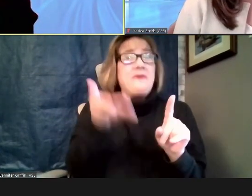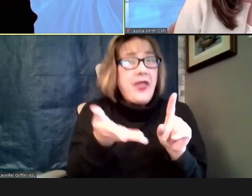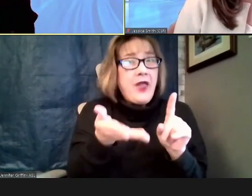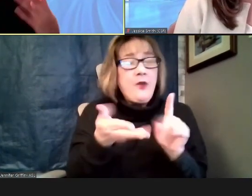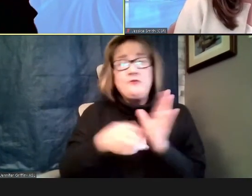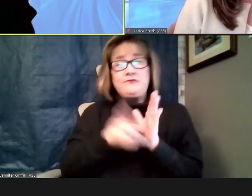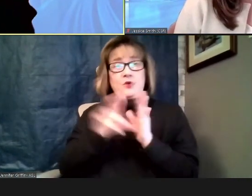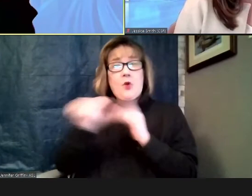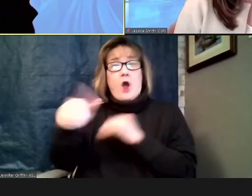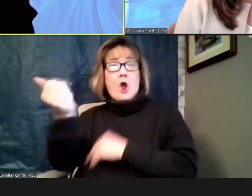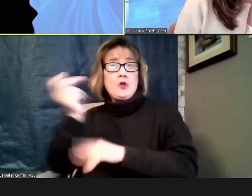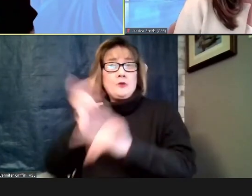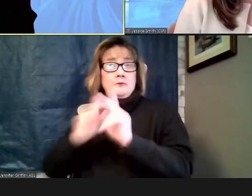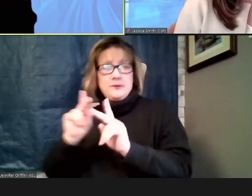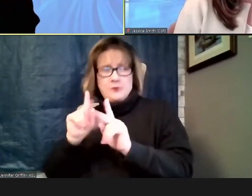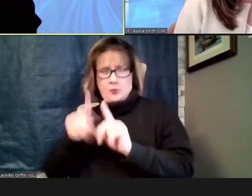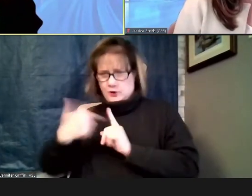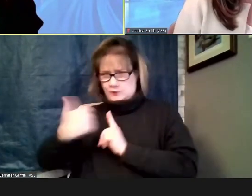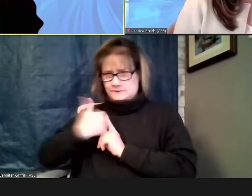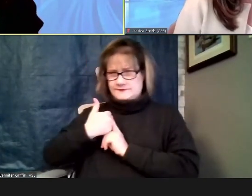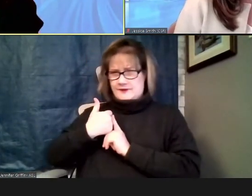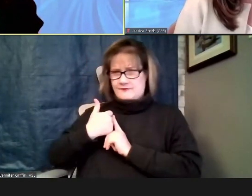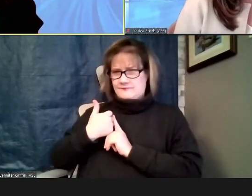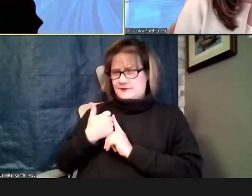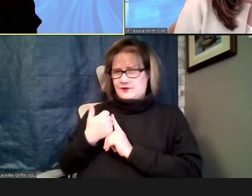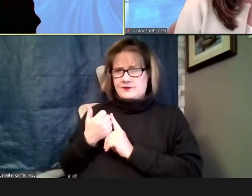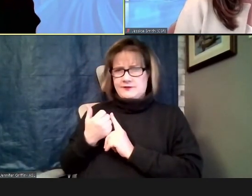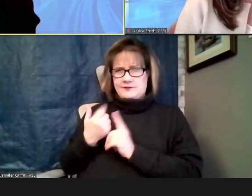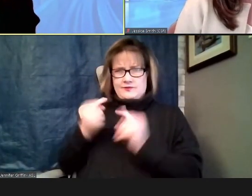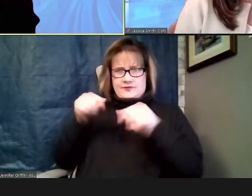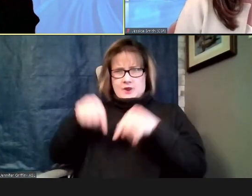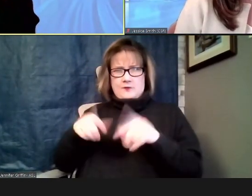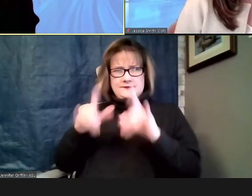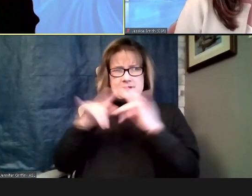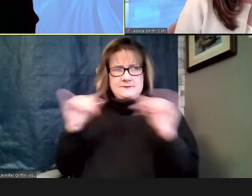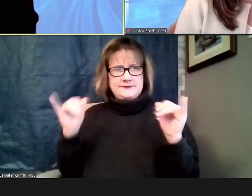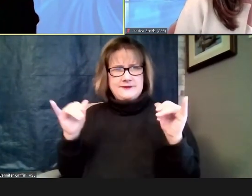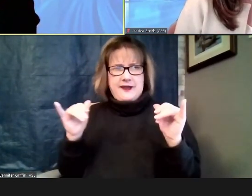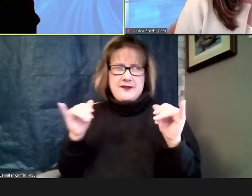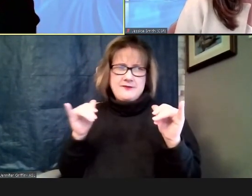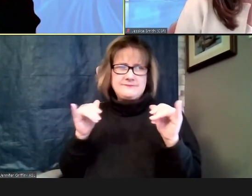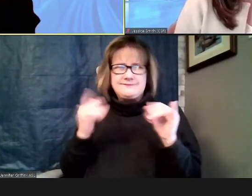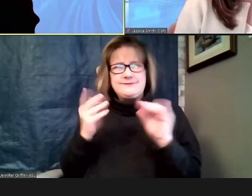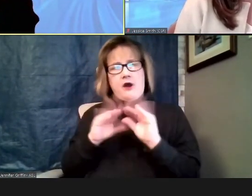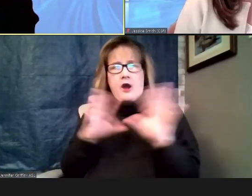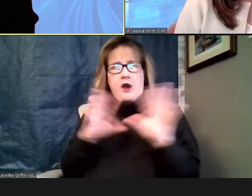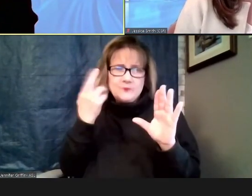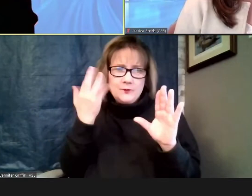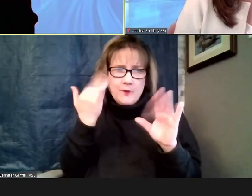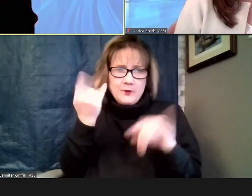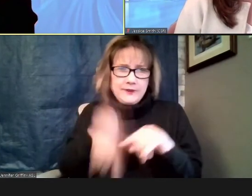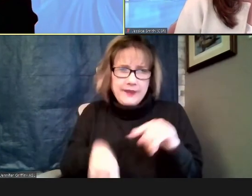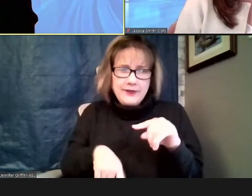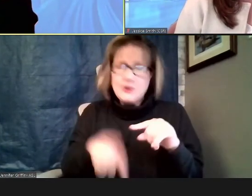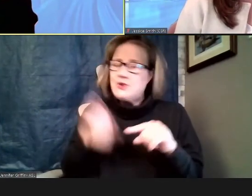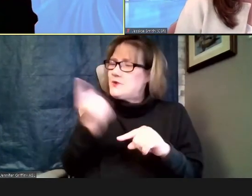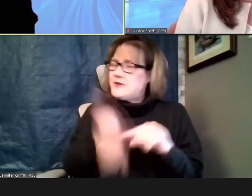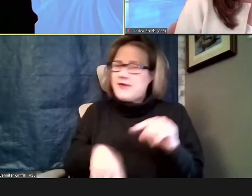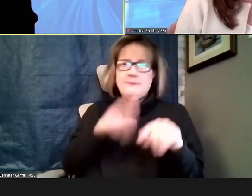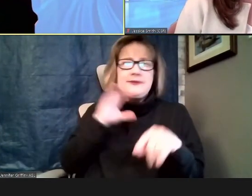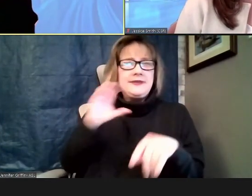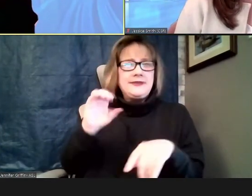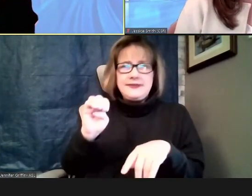other people when you're yourself are competing in the same time for kind of obvious reasons. So you can't be an